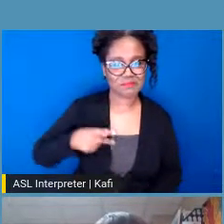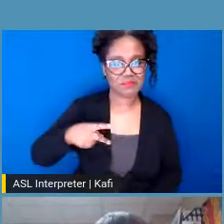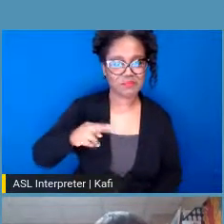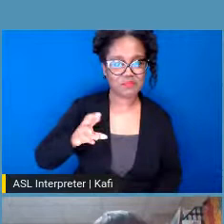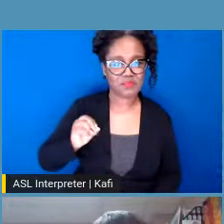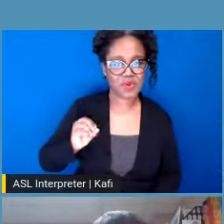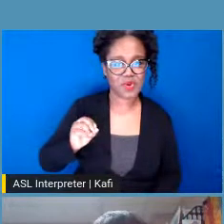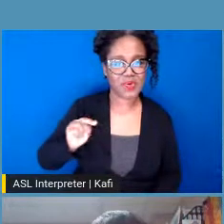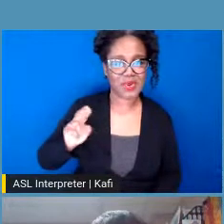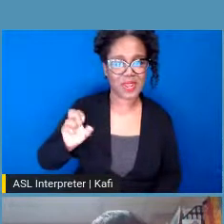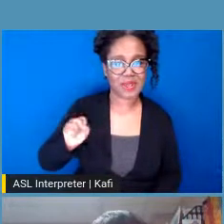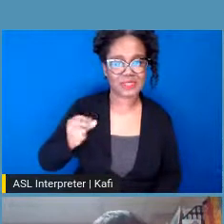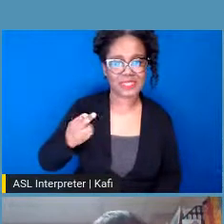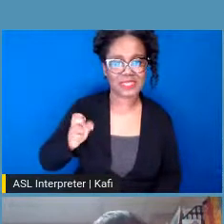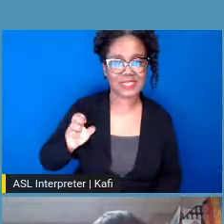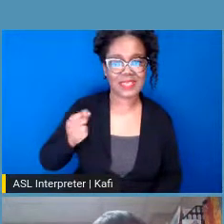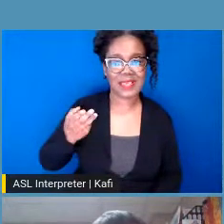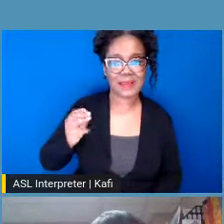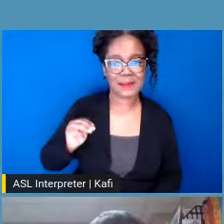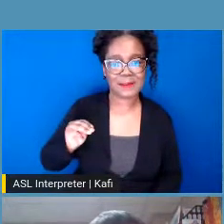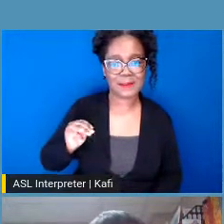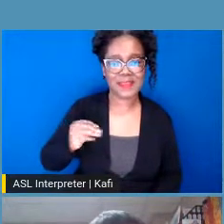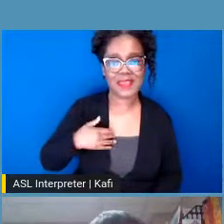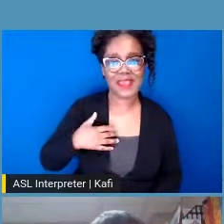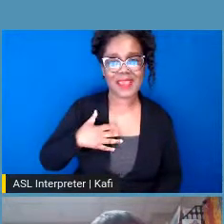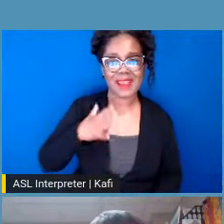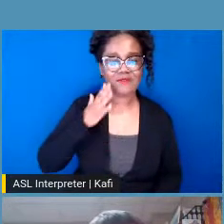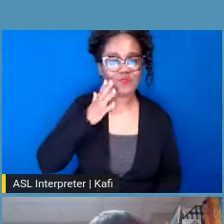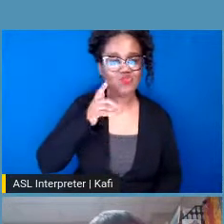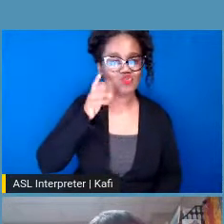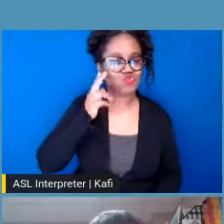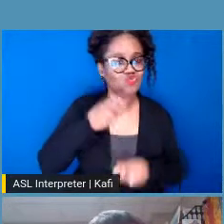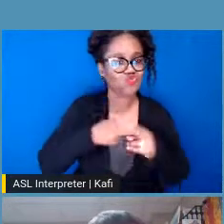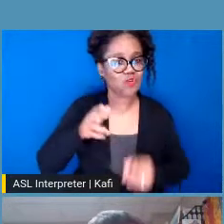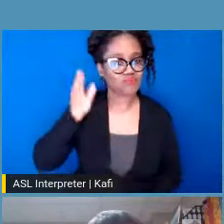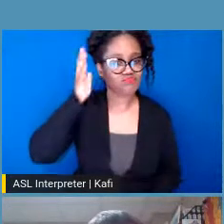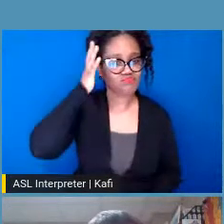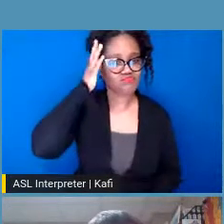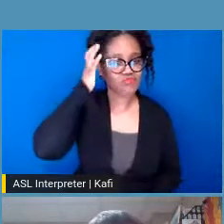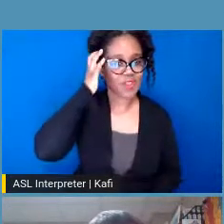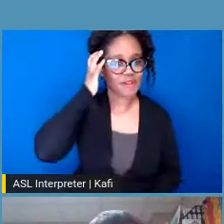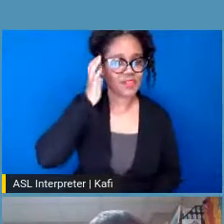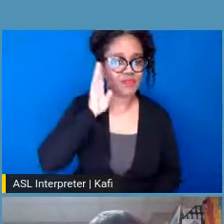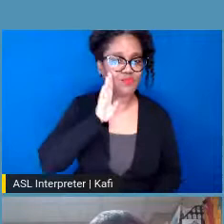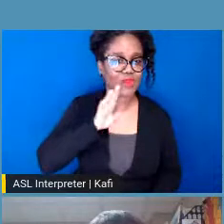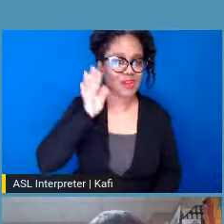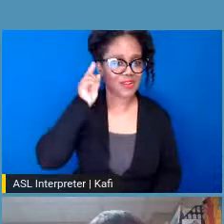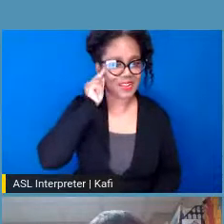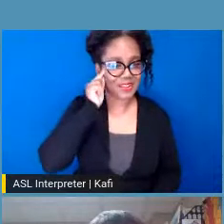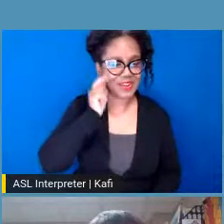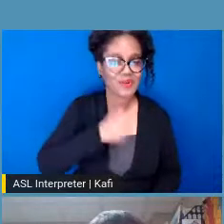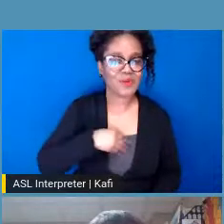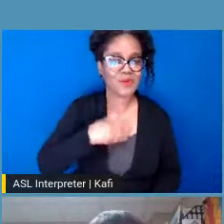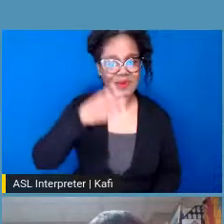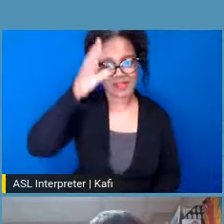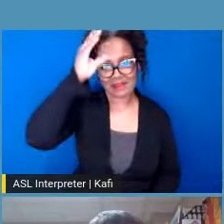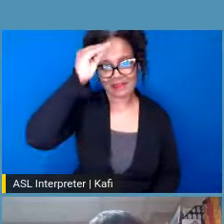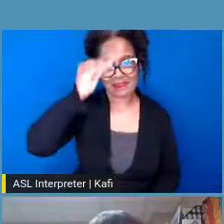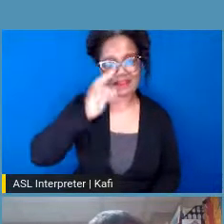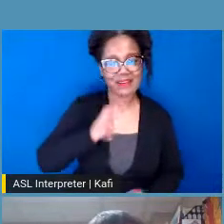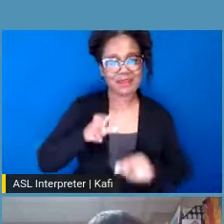I'm wearing a blue and white plaid button-up shirt today, seated in my office in front of a row of filing cabinets.